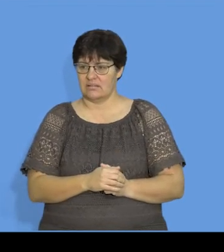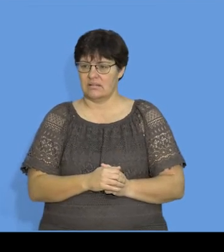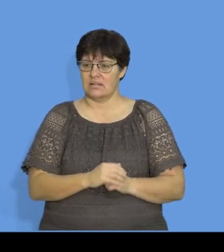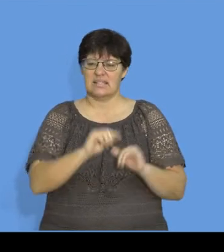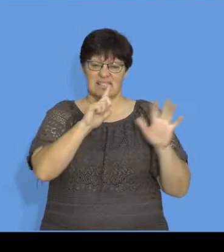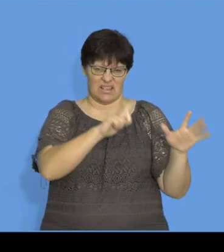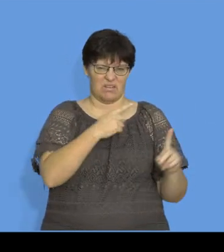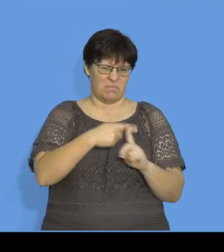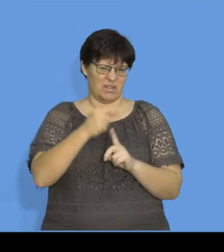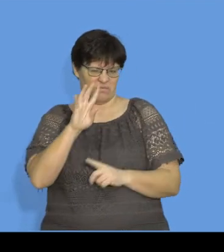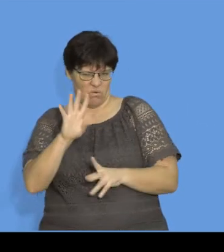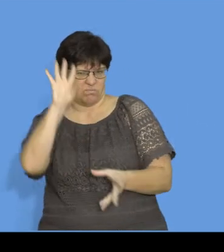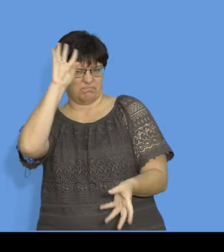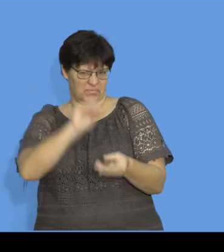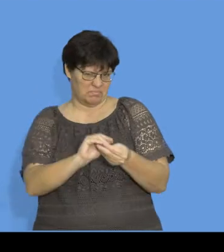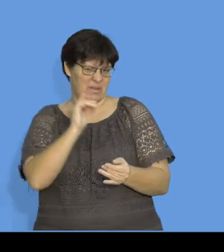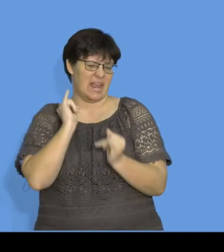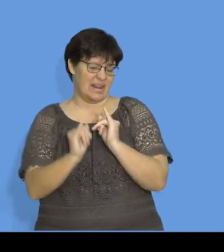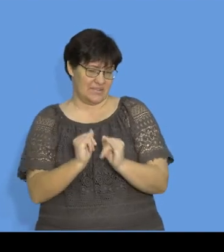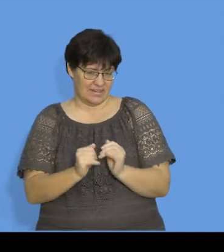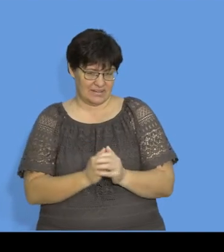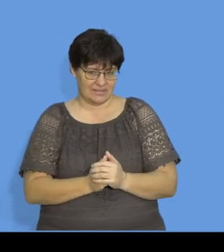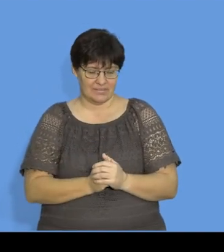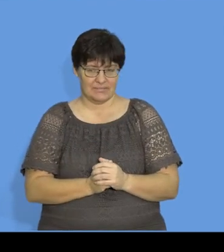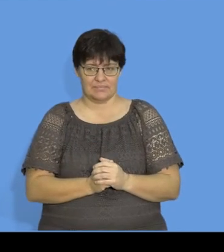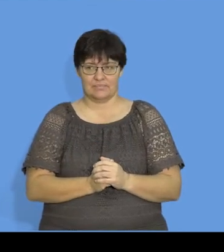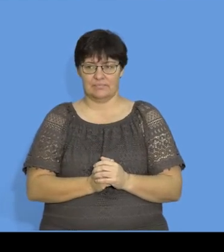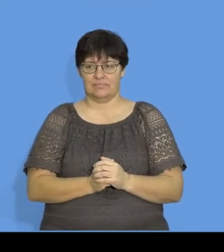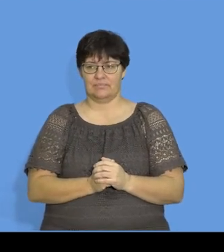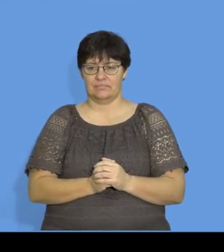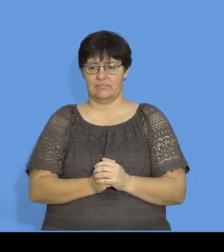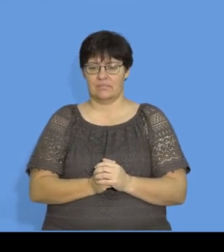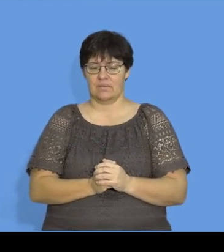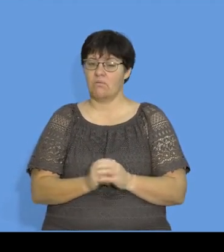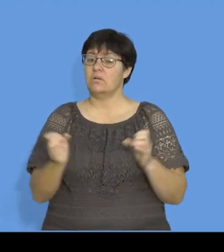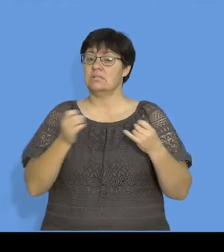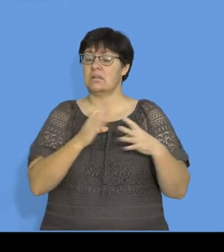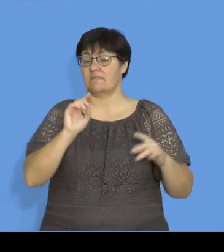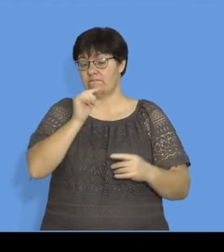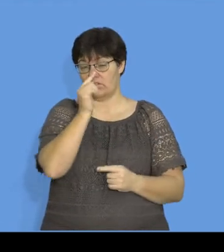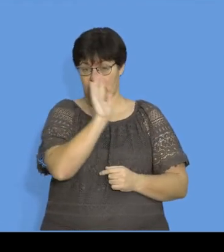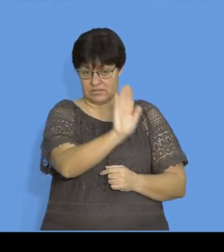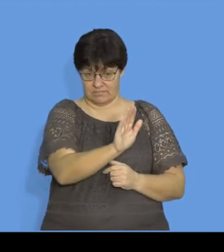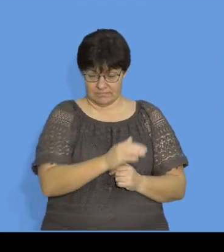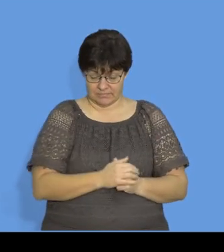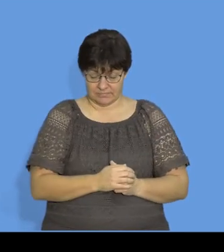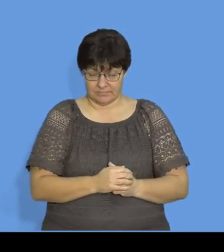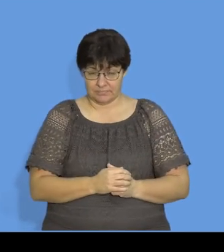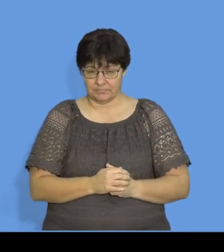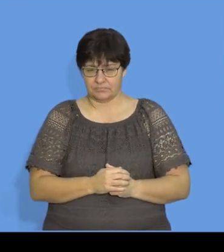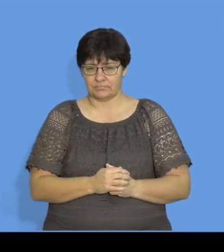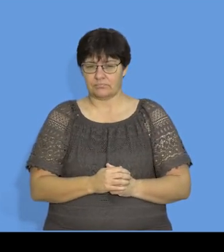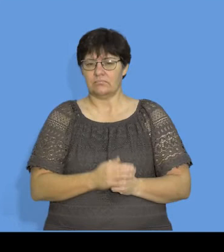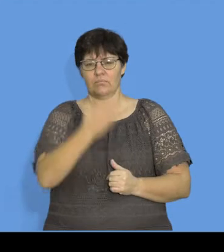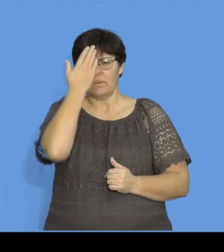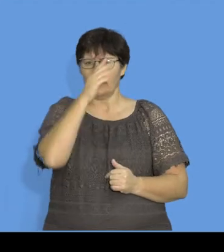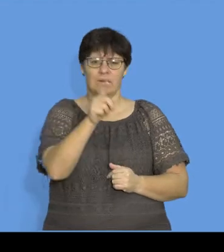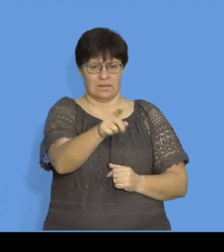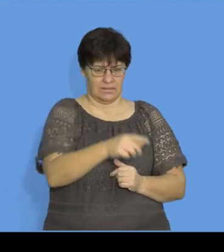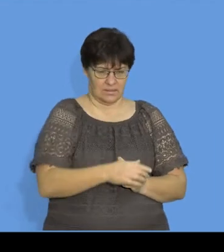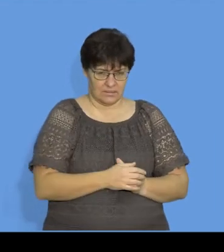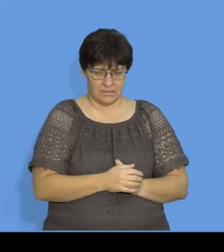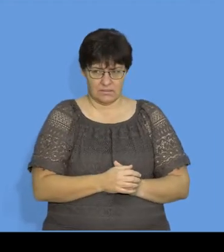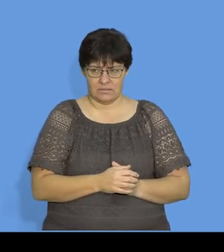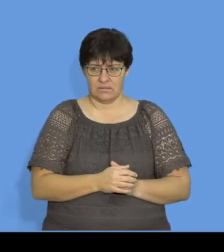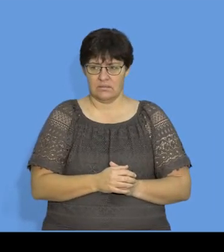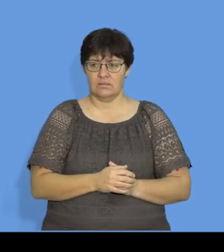7 plus 4 is 11. Right, let's start with the first part. We know that